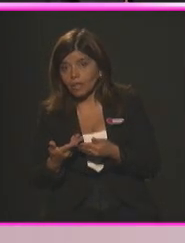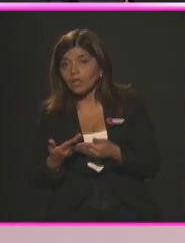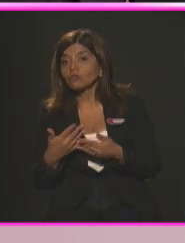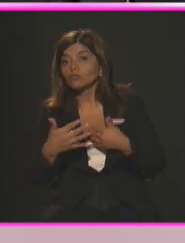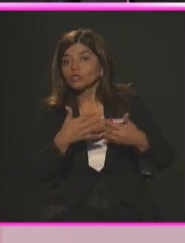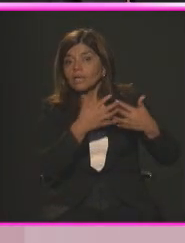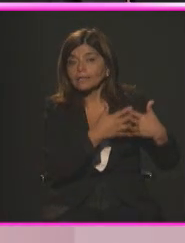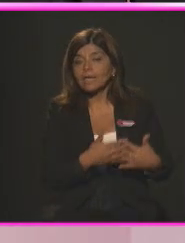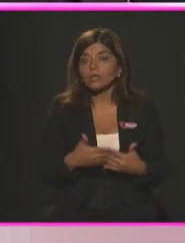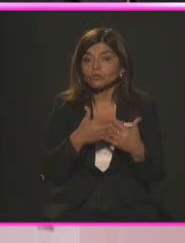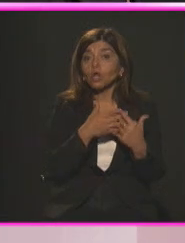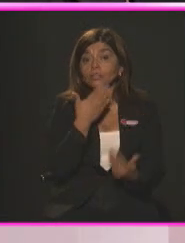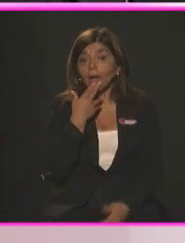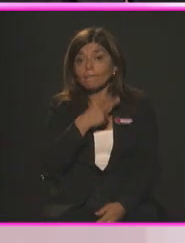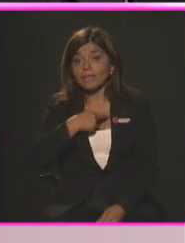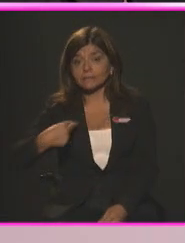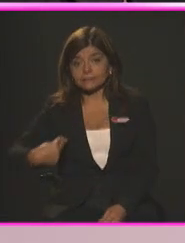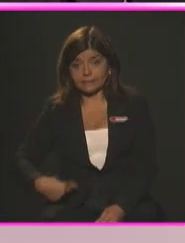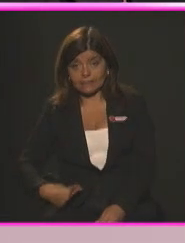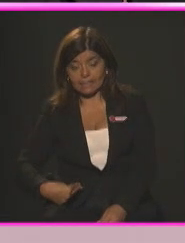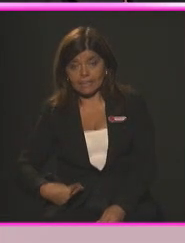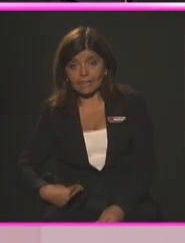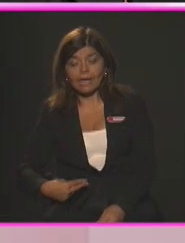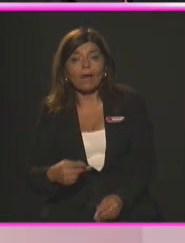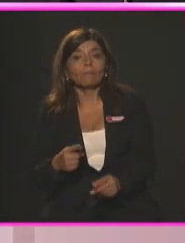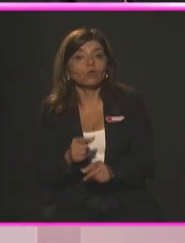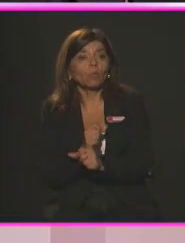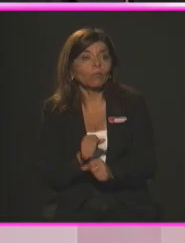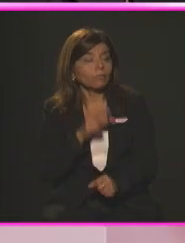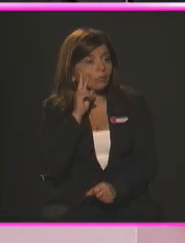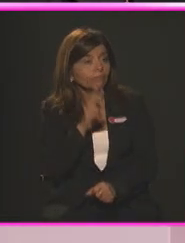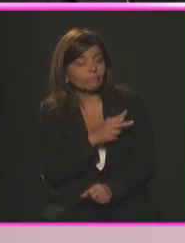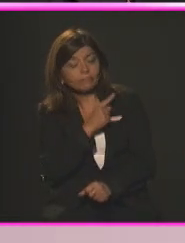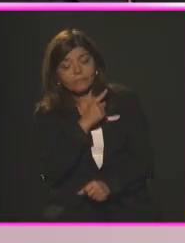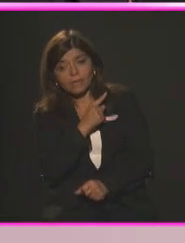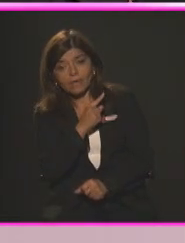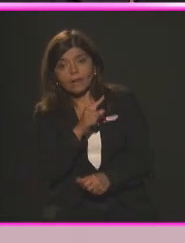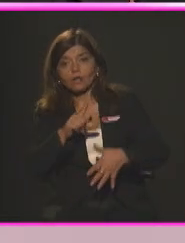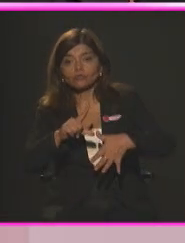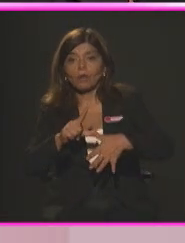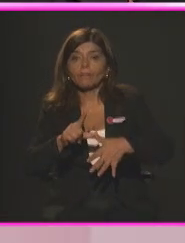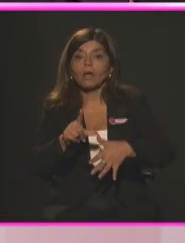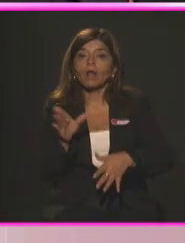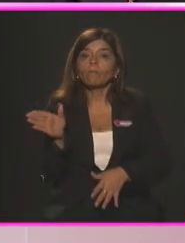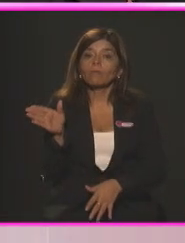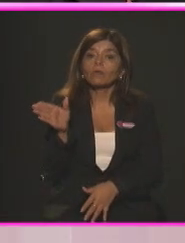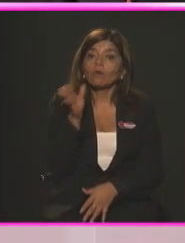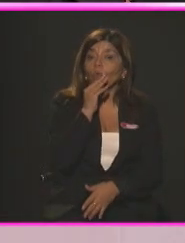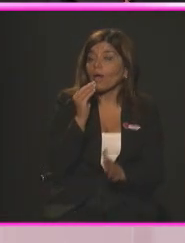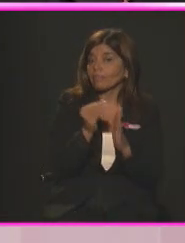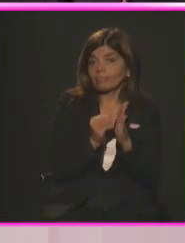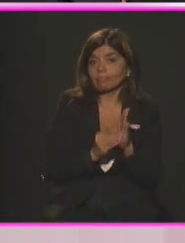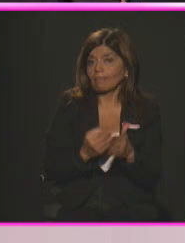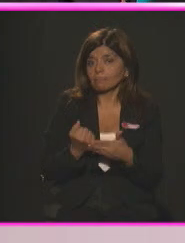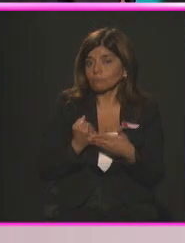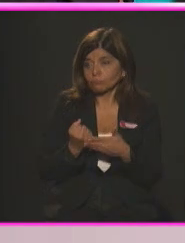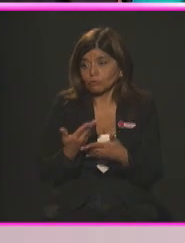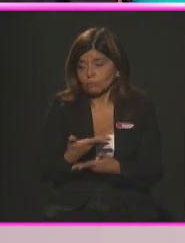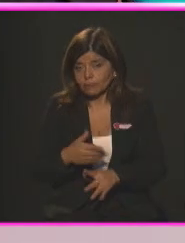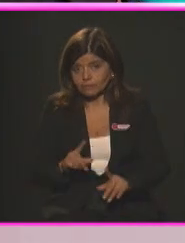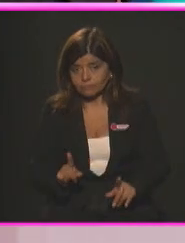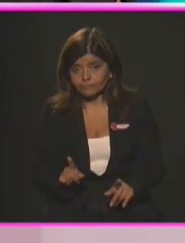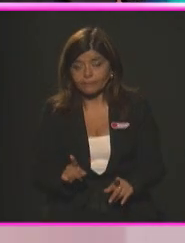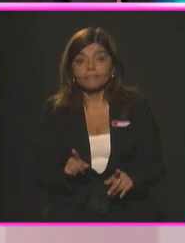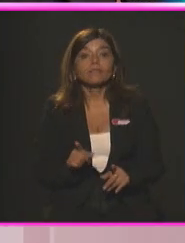see South America on this plot that was in Science a couple of years ago. And I want to say that the technology